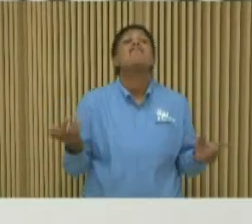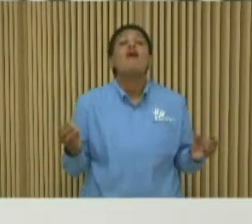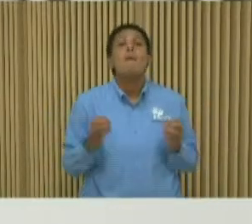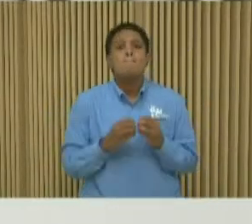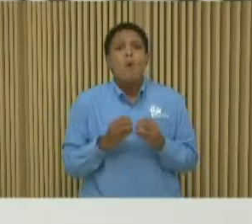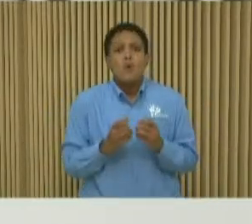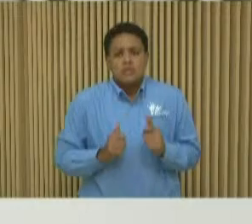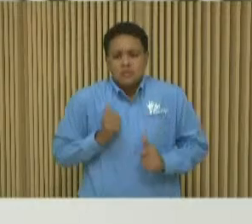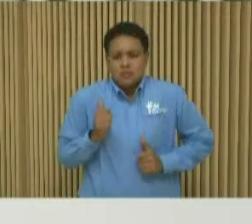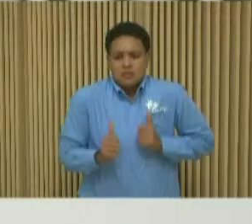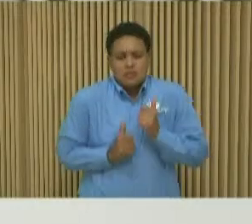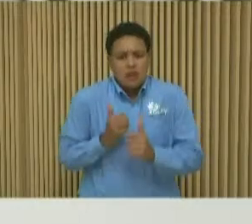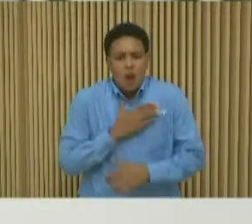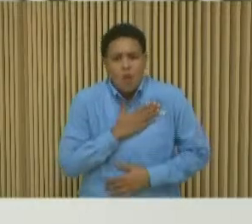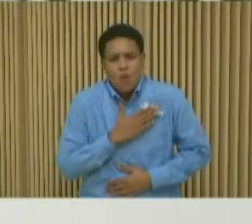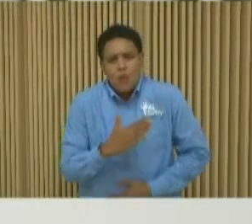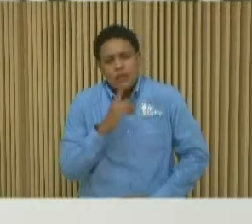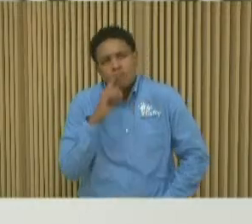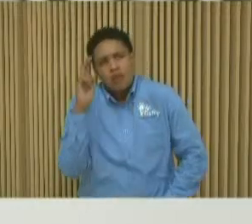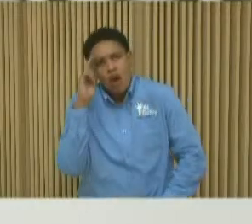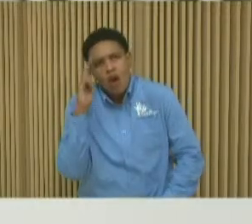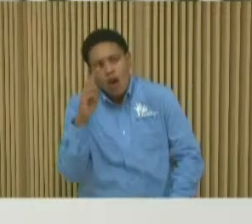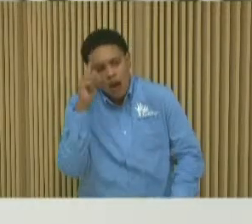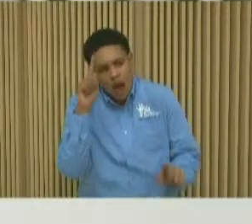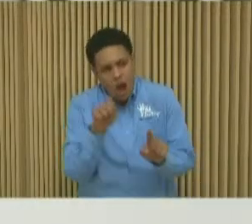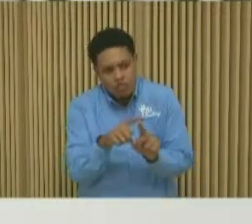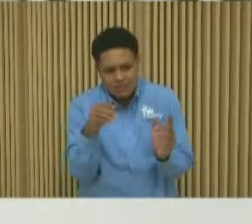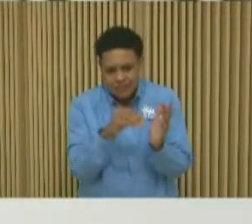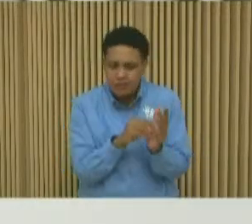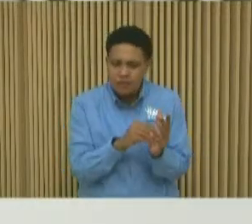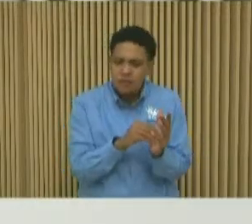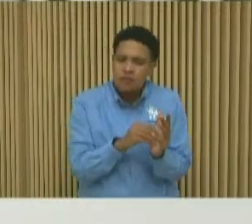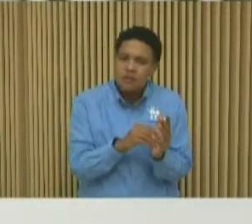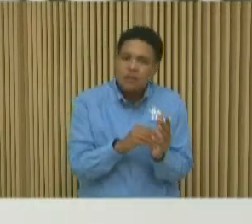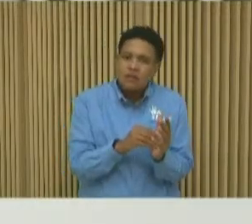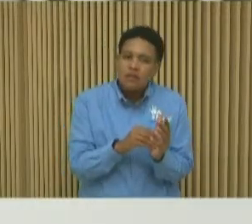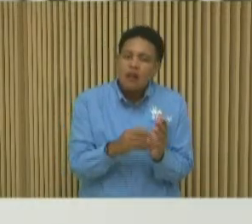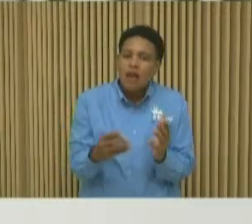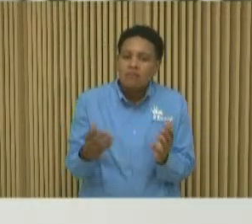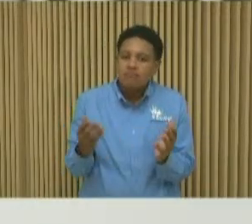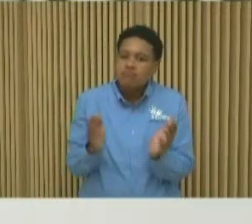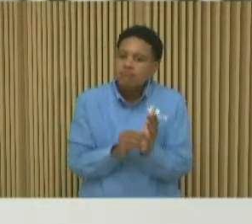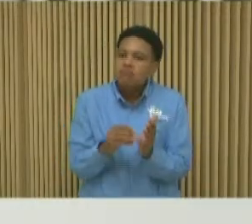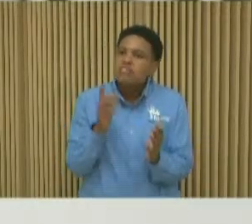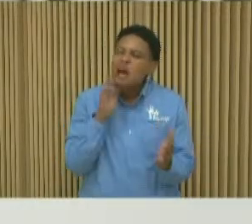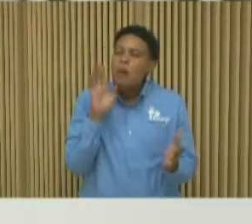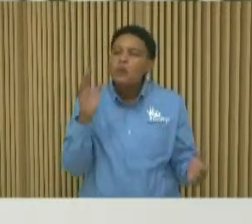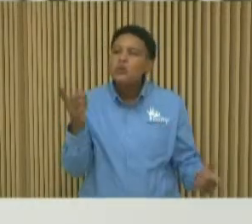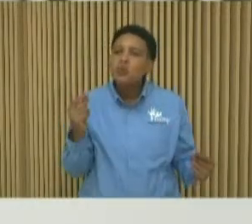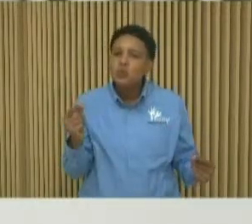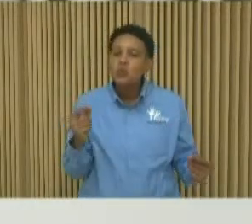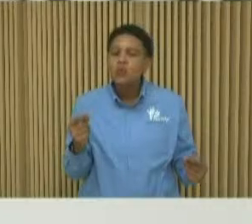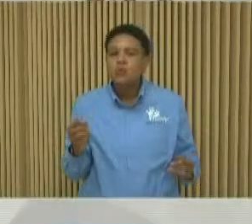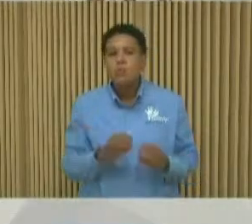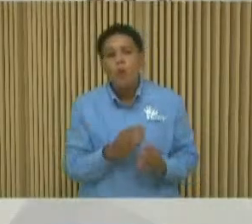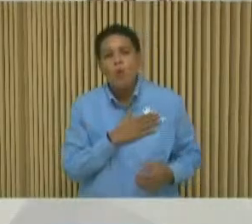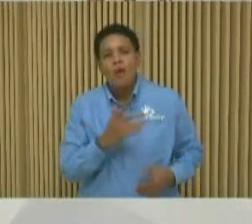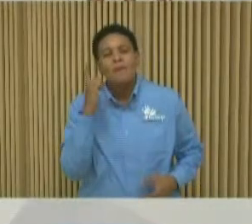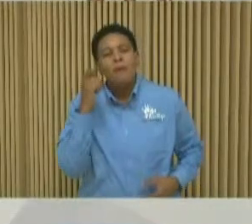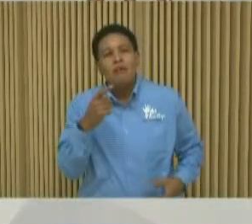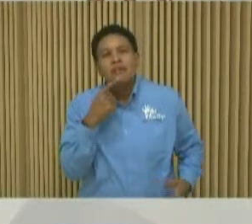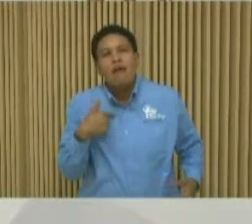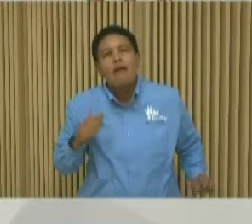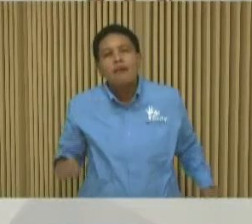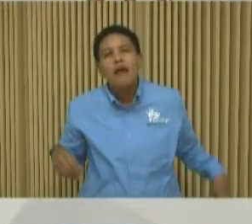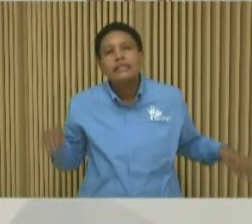eager and willing to honor the agreement that they would have arrived at. And so I believe, we really